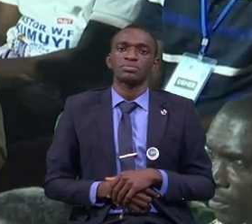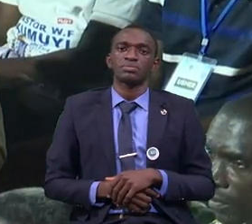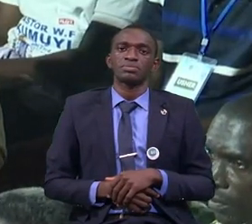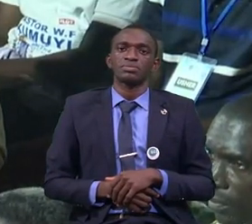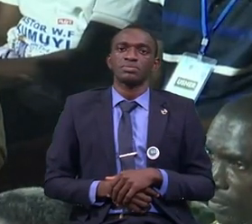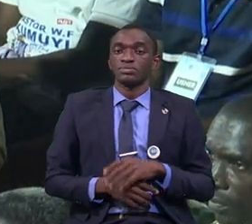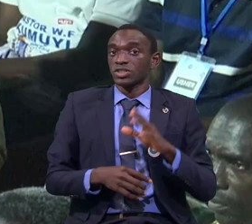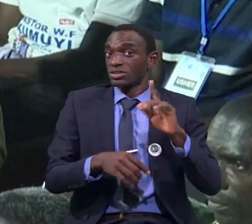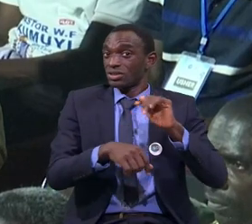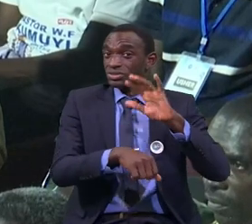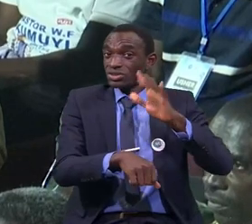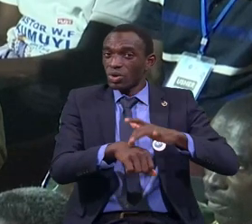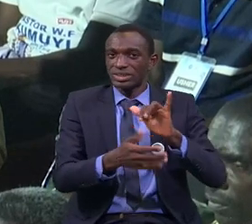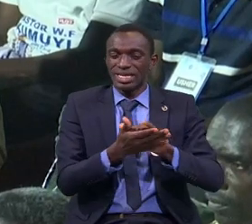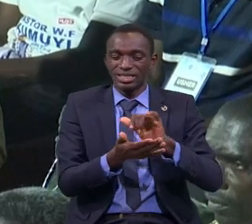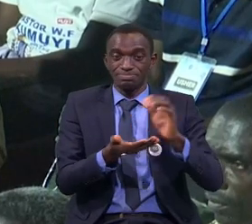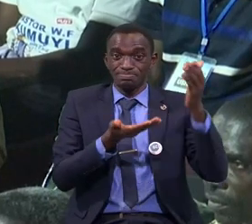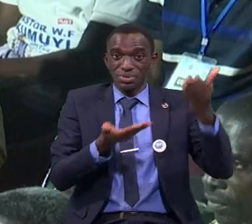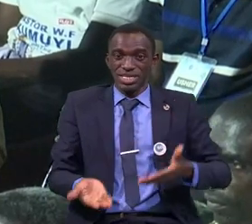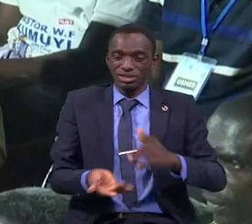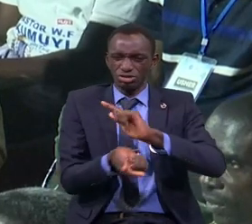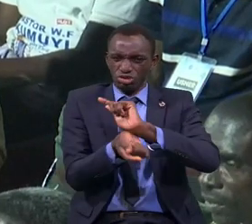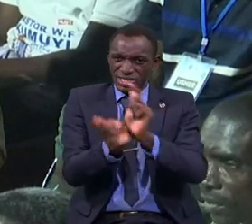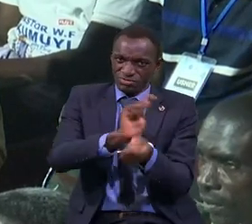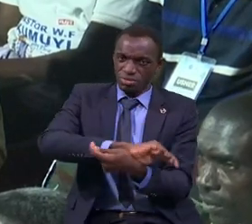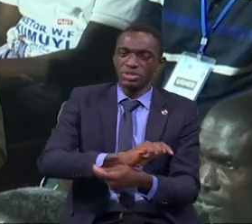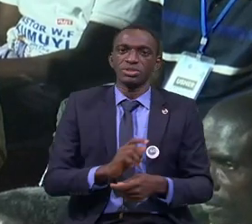The touch that brings transformation.